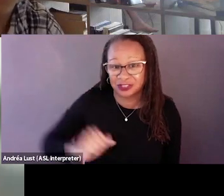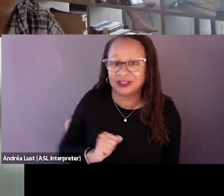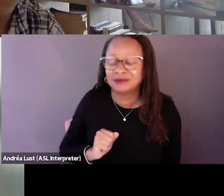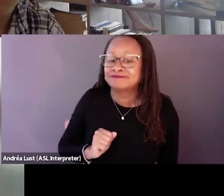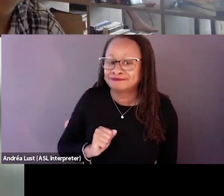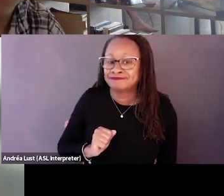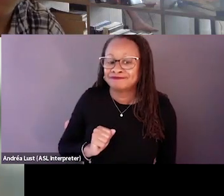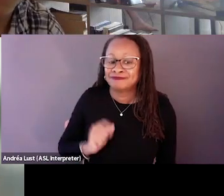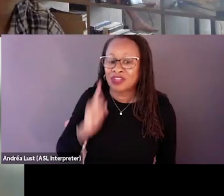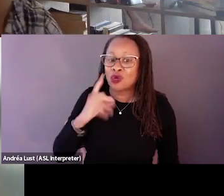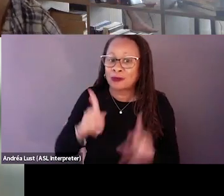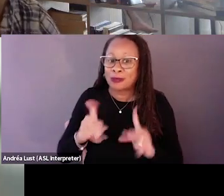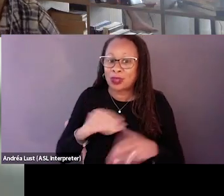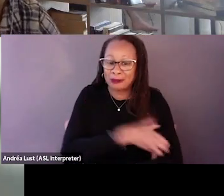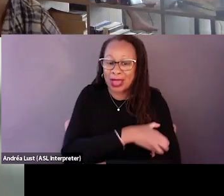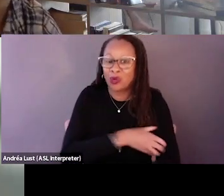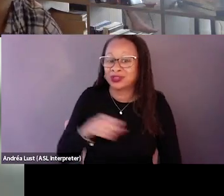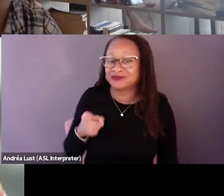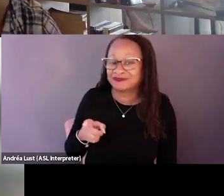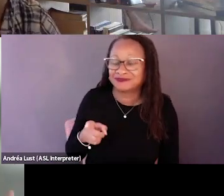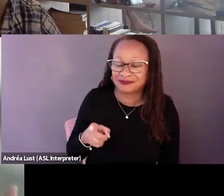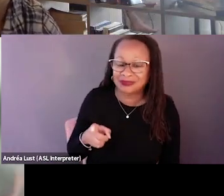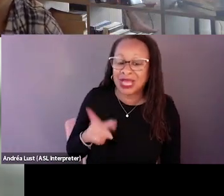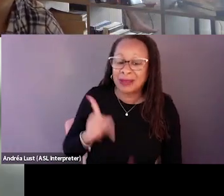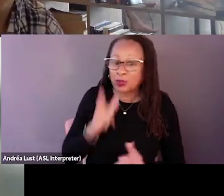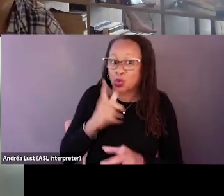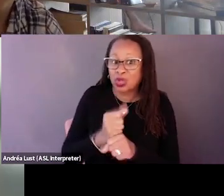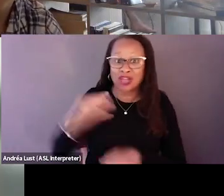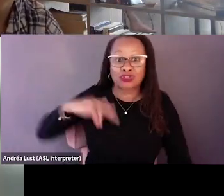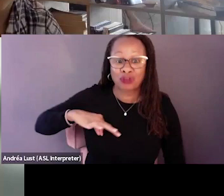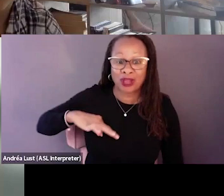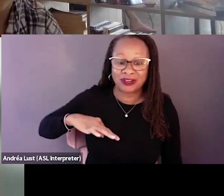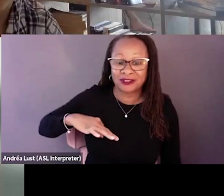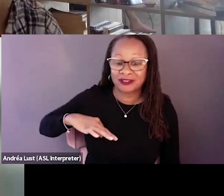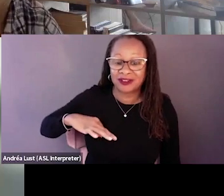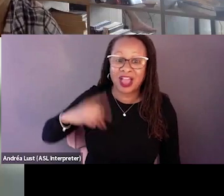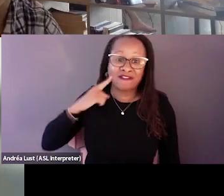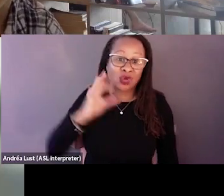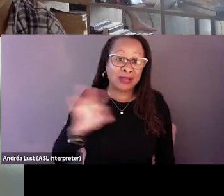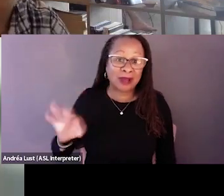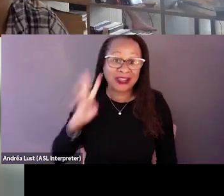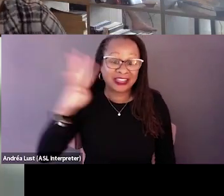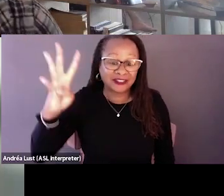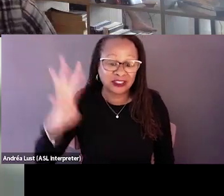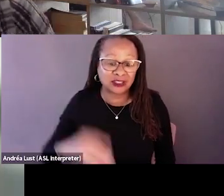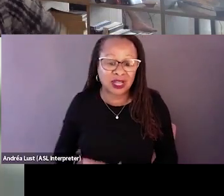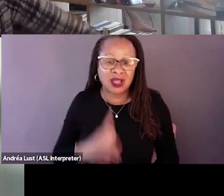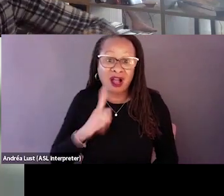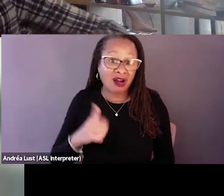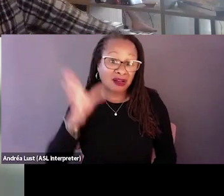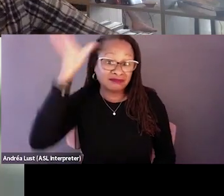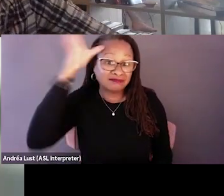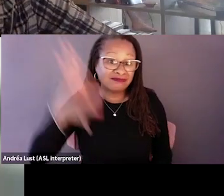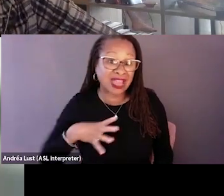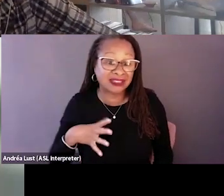people in power, the people who get credit for hip hop innovations are guys,